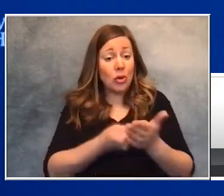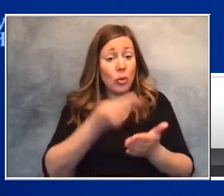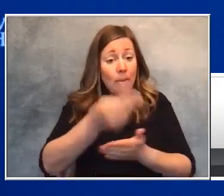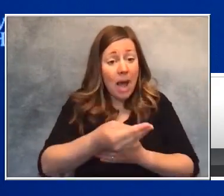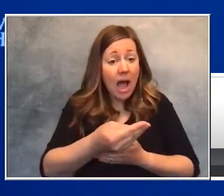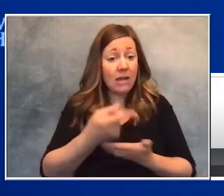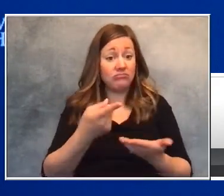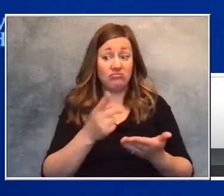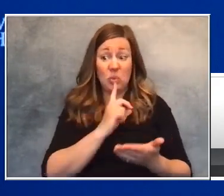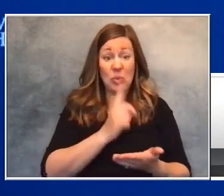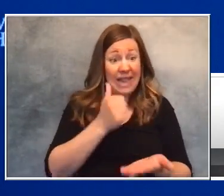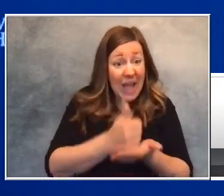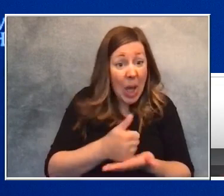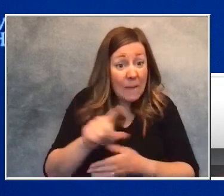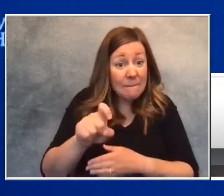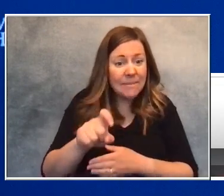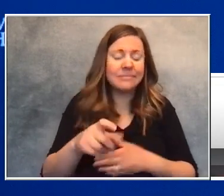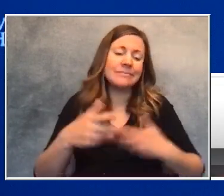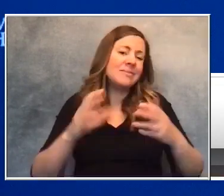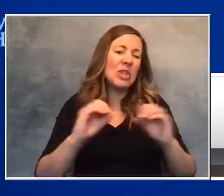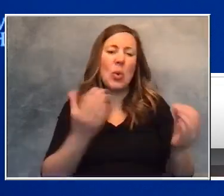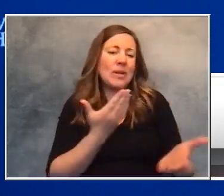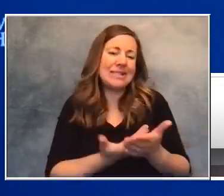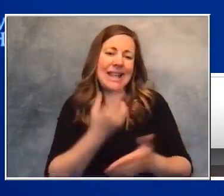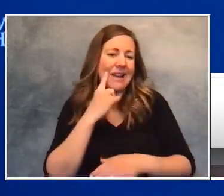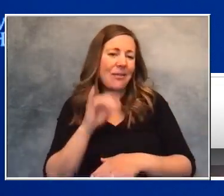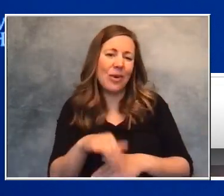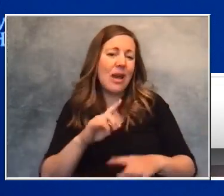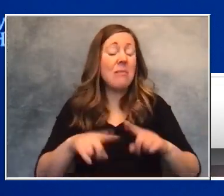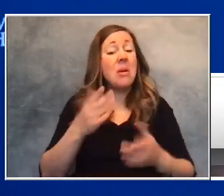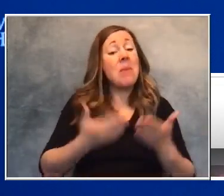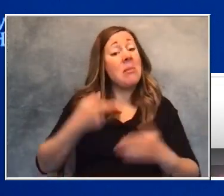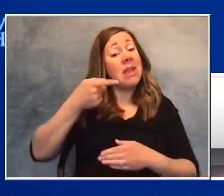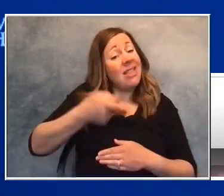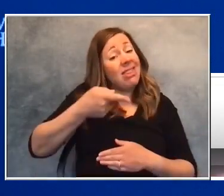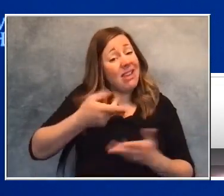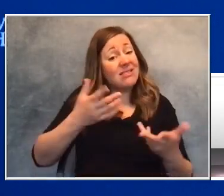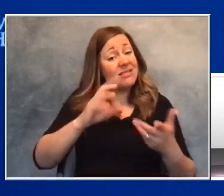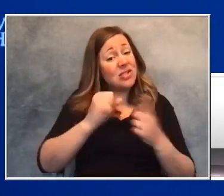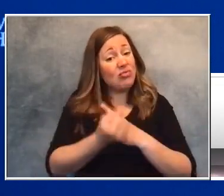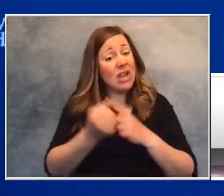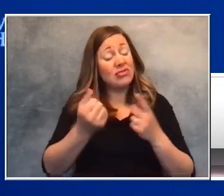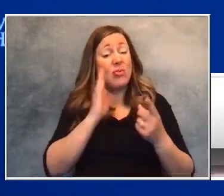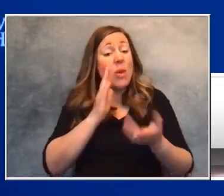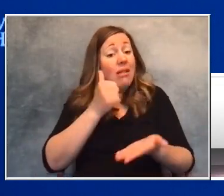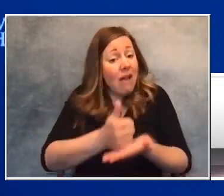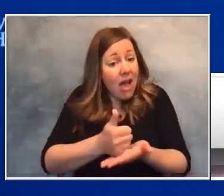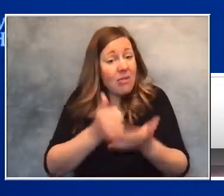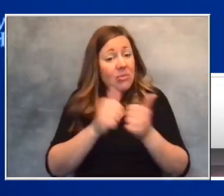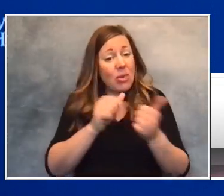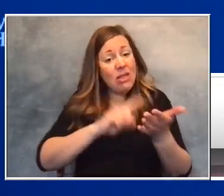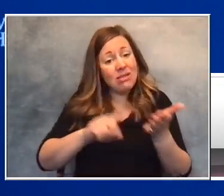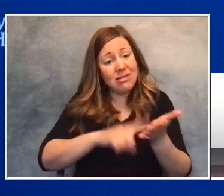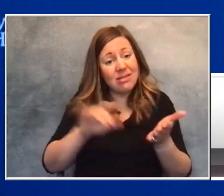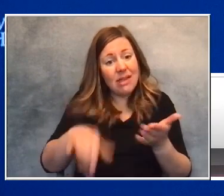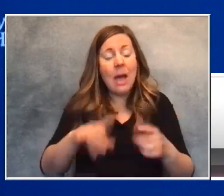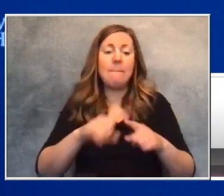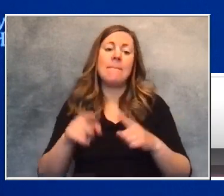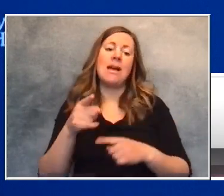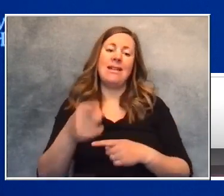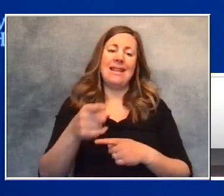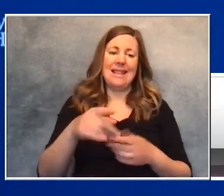anything. This may be one step towards looking at that, but also with this study, they really were checking people while they were